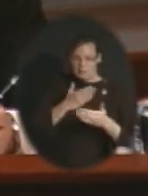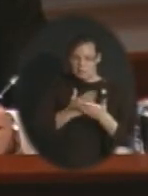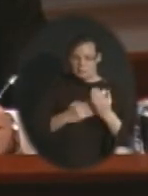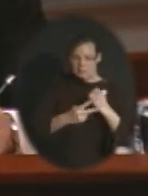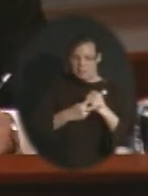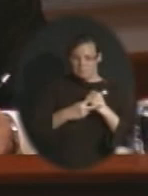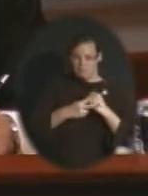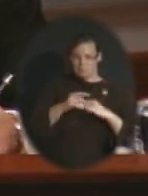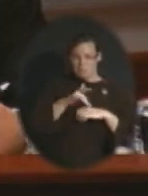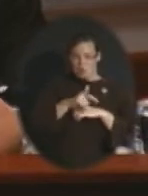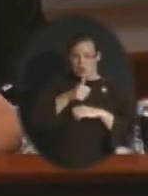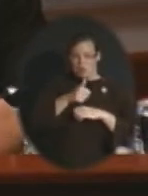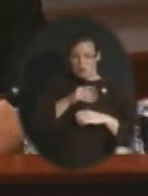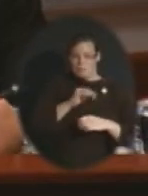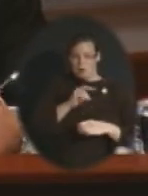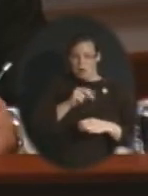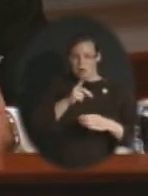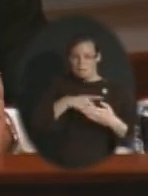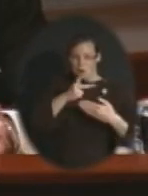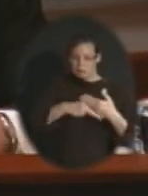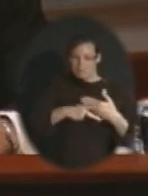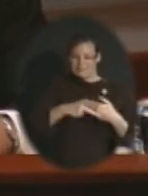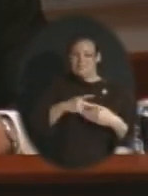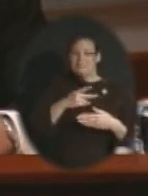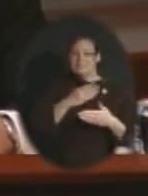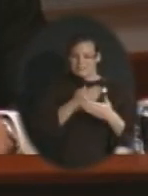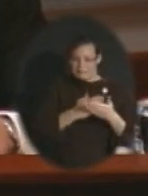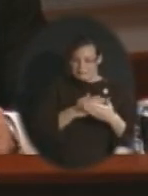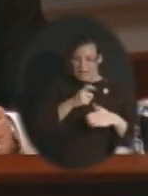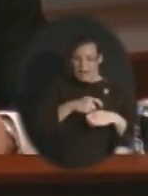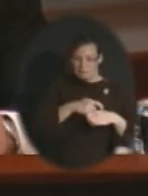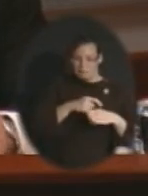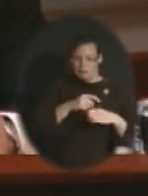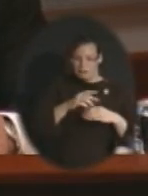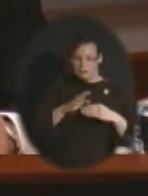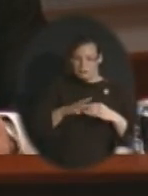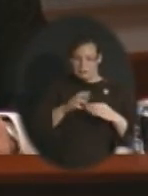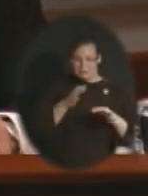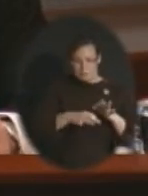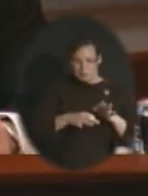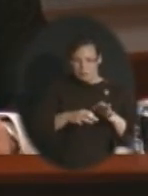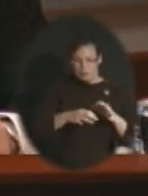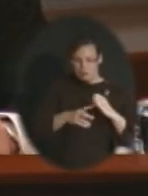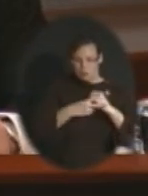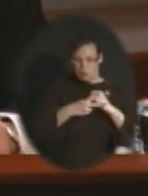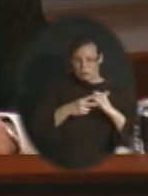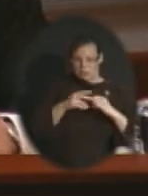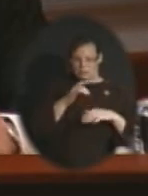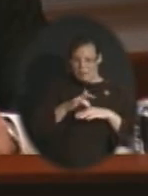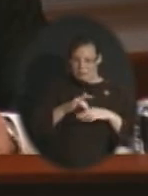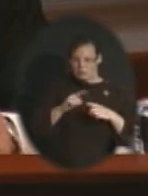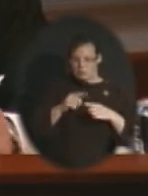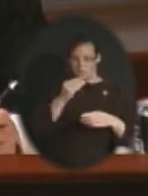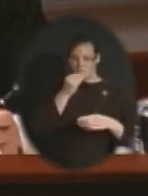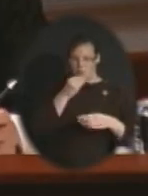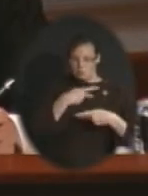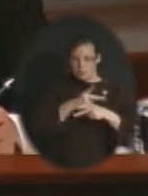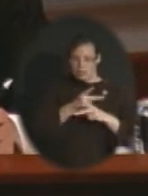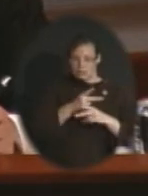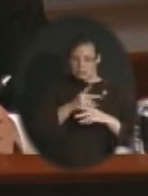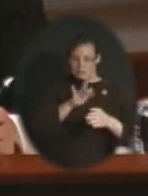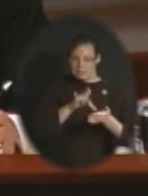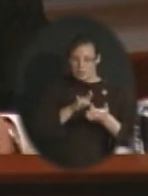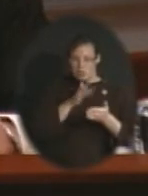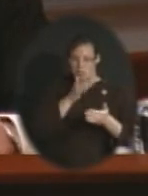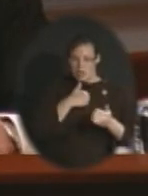from earlier bond projects, this was the time to do some simple additions for space, mostly storage space, to the Food Production Center. And so it'll be